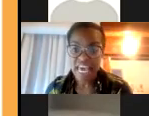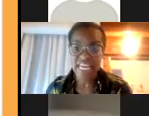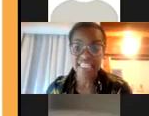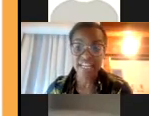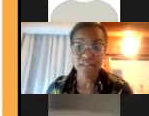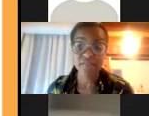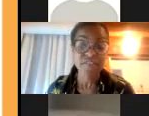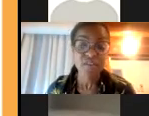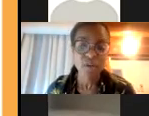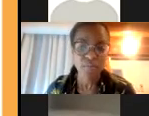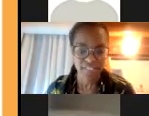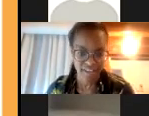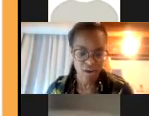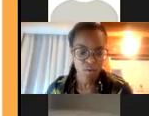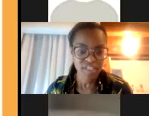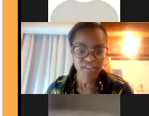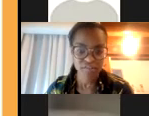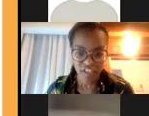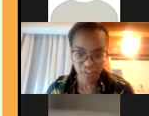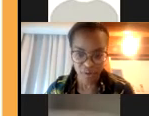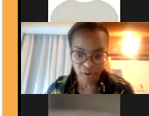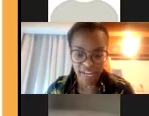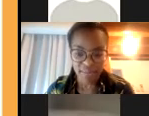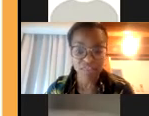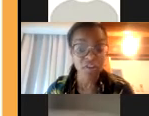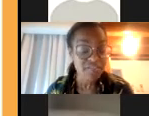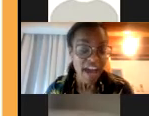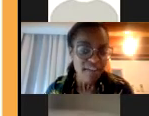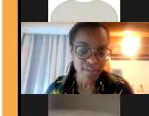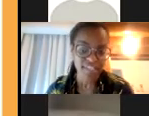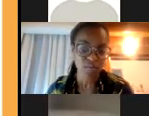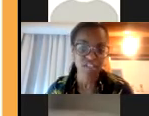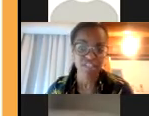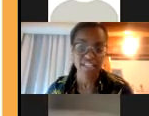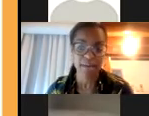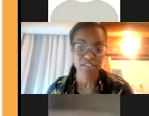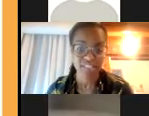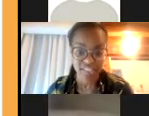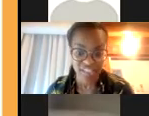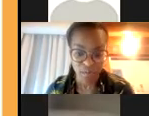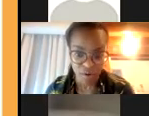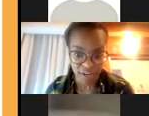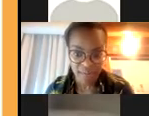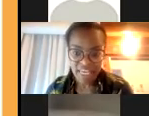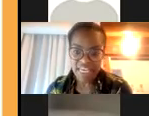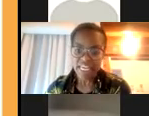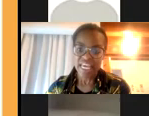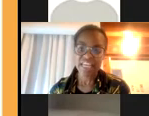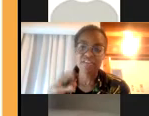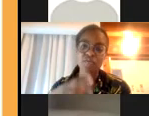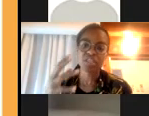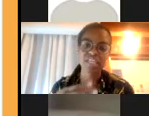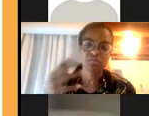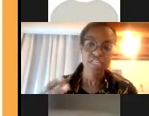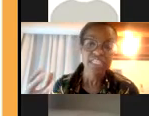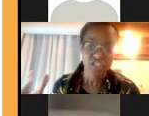systems, an astounding 51% went to the foster program and 35% went to the adoption assistance program. And